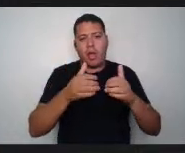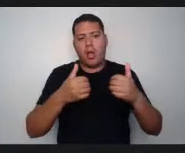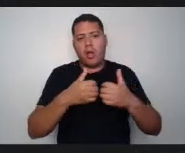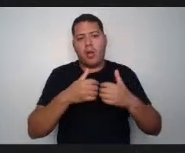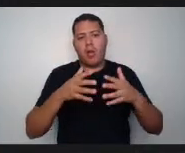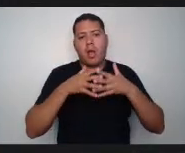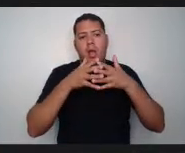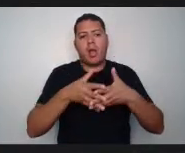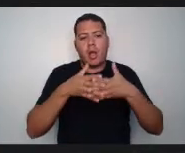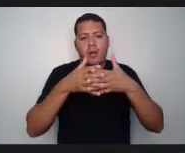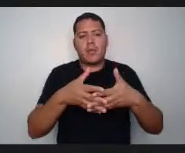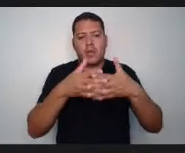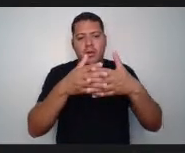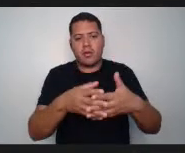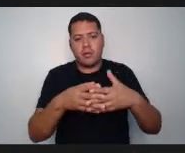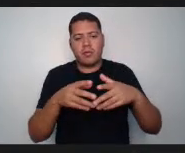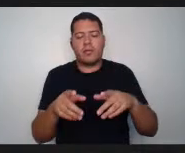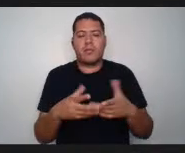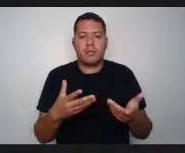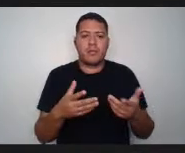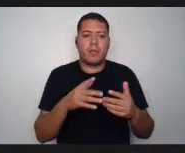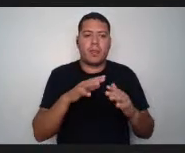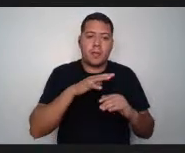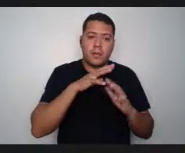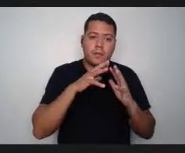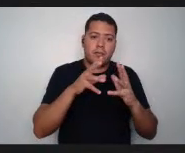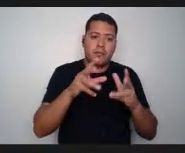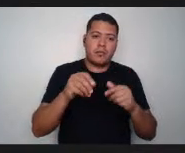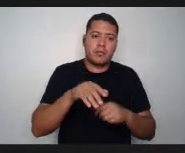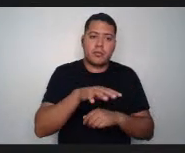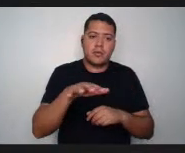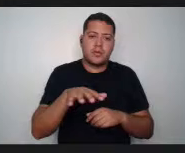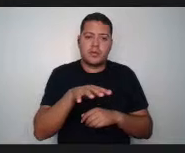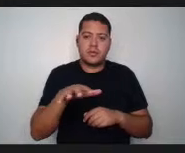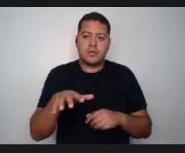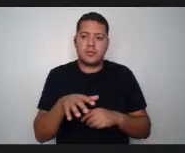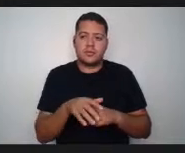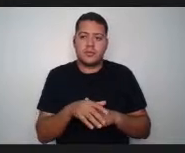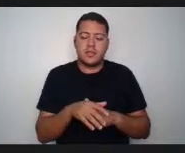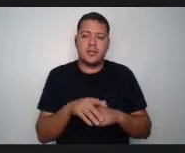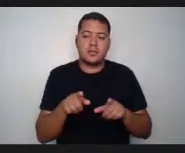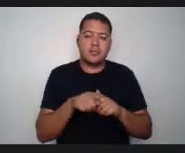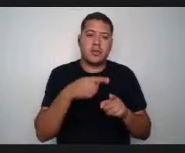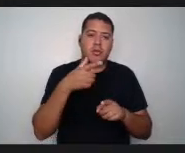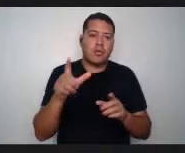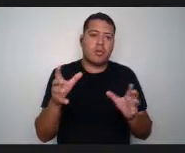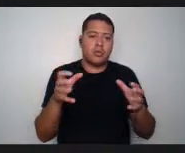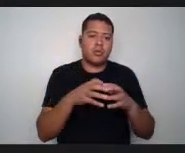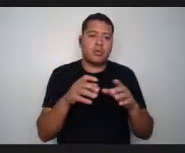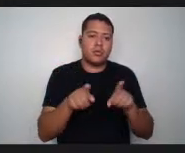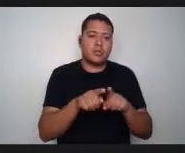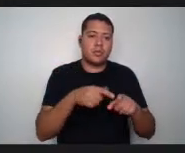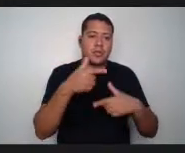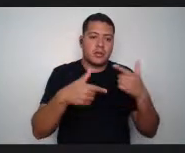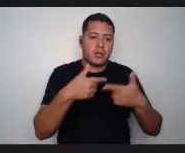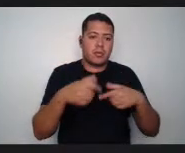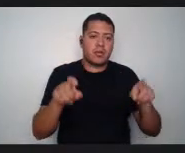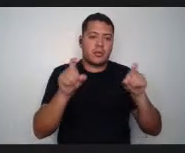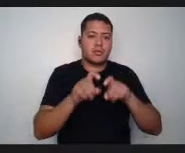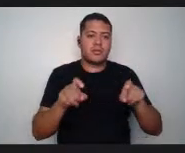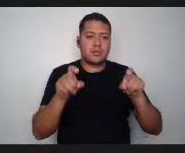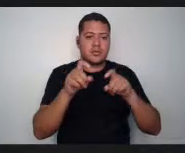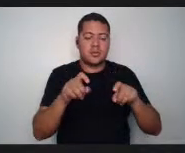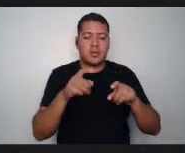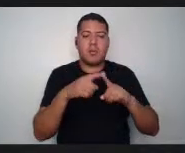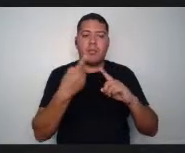transportation, construction, and continuing. So all these sectors already have a platform. Another one, which